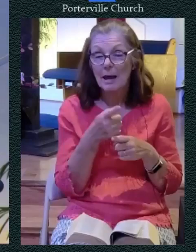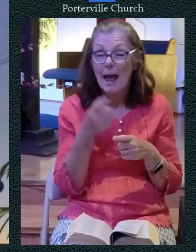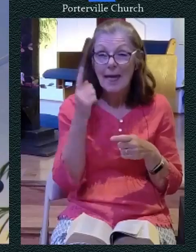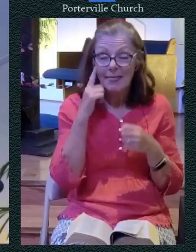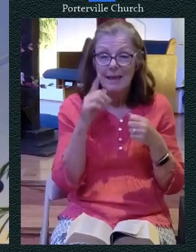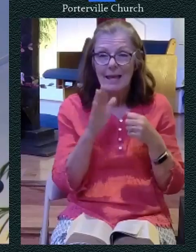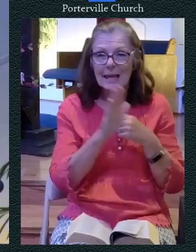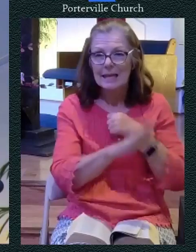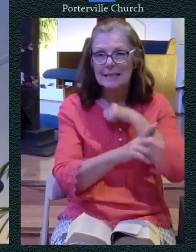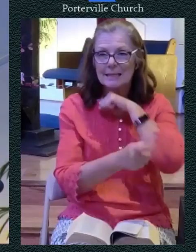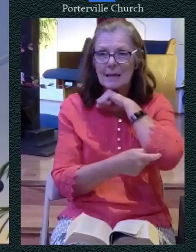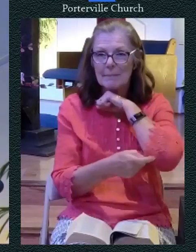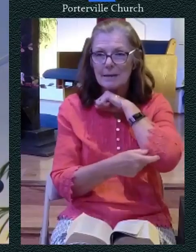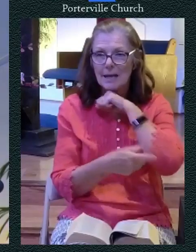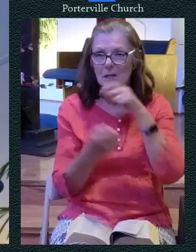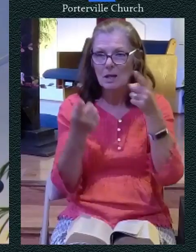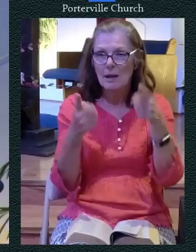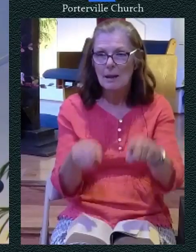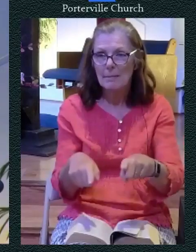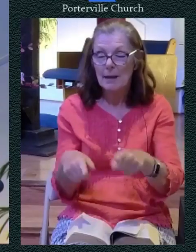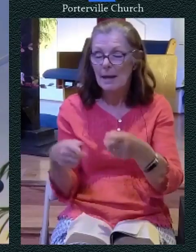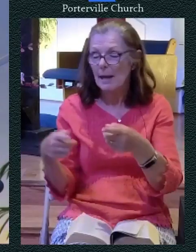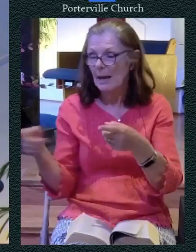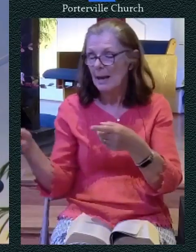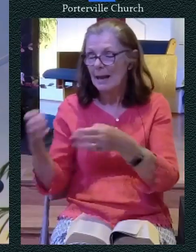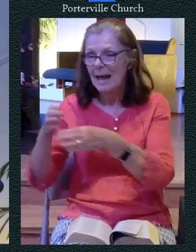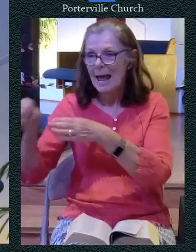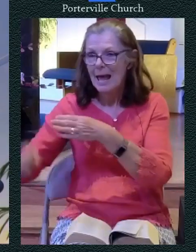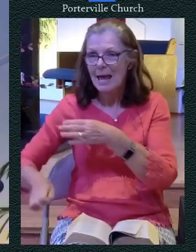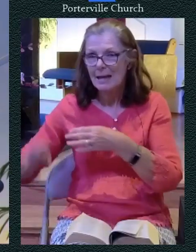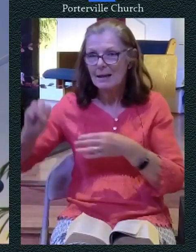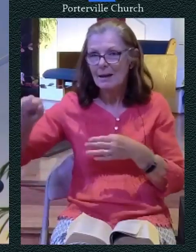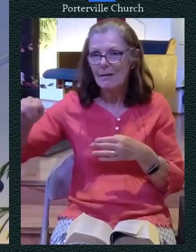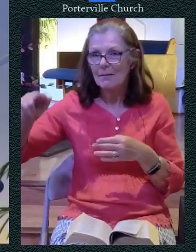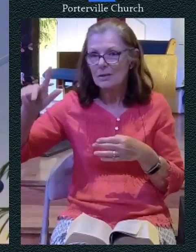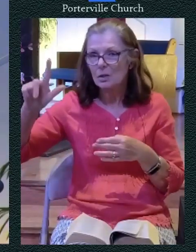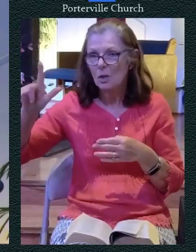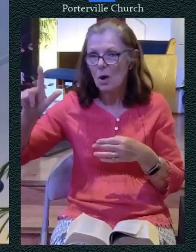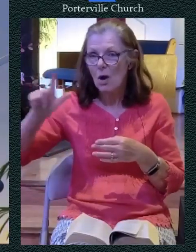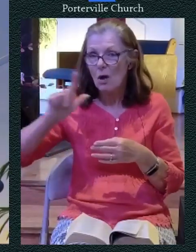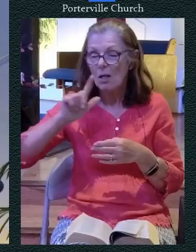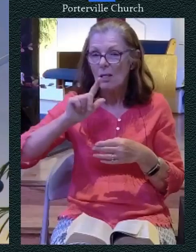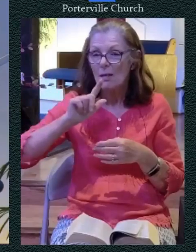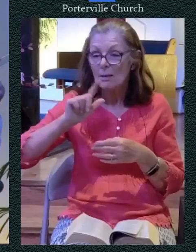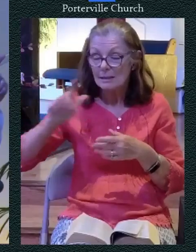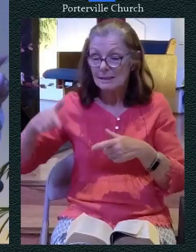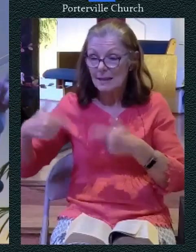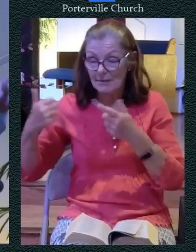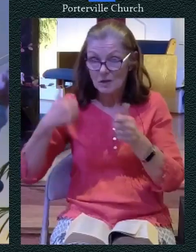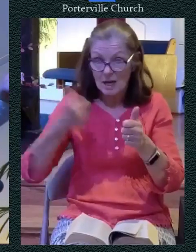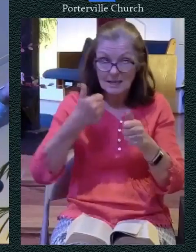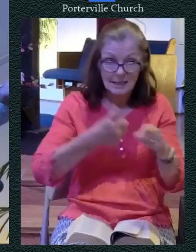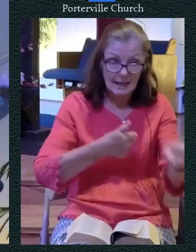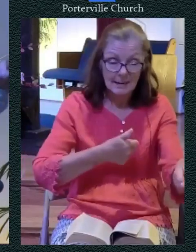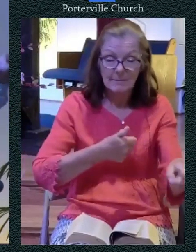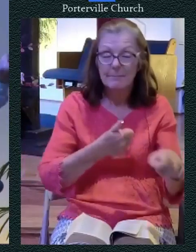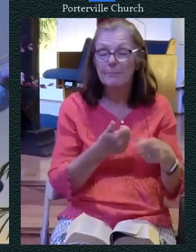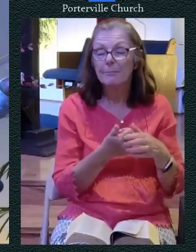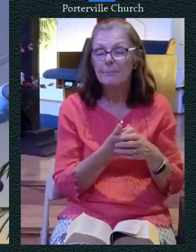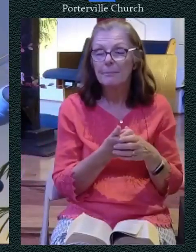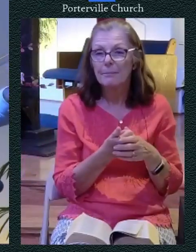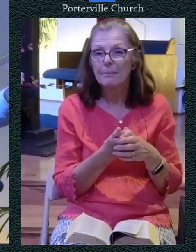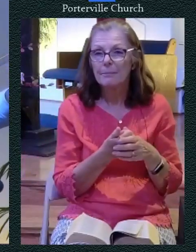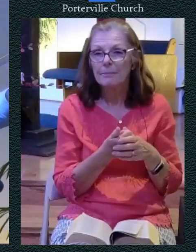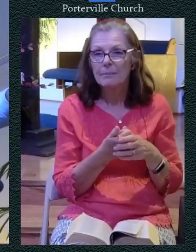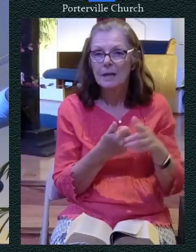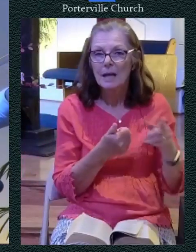at the end of Saul's life when David actually got so tired of being chased, he moved in with the